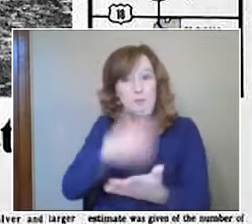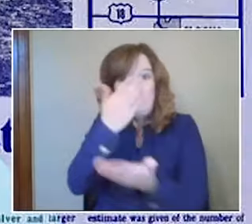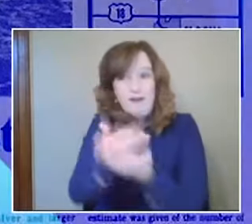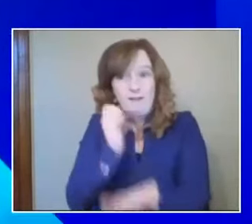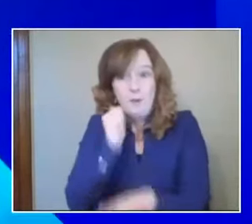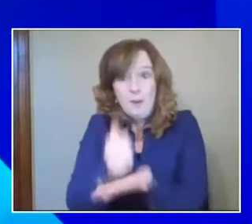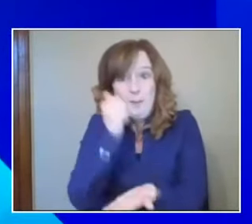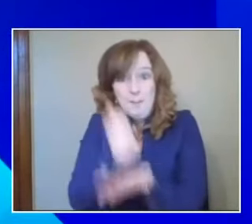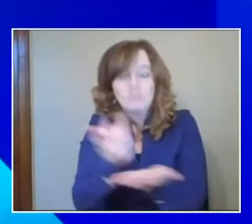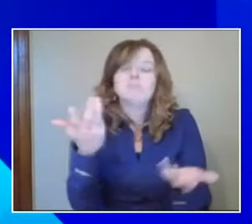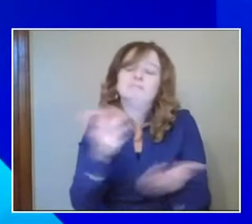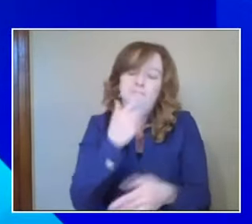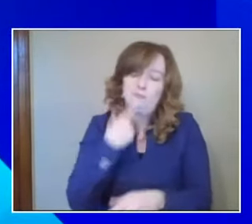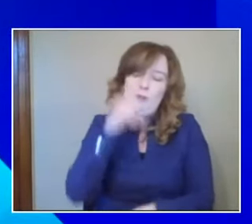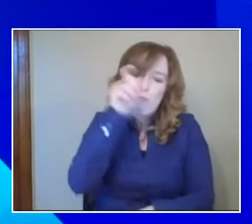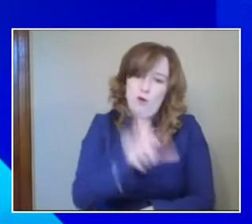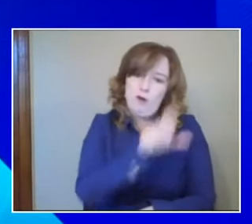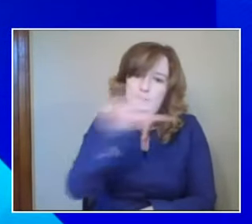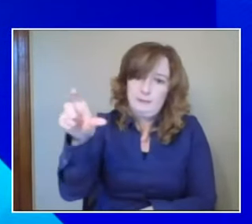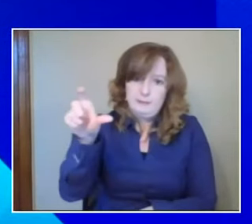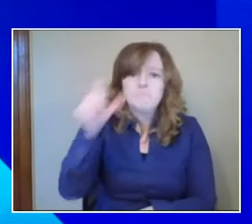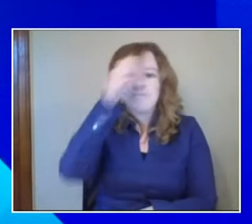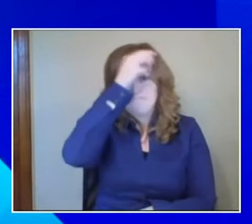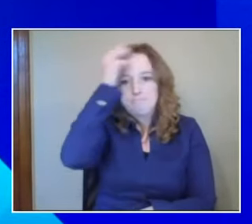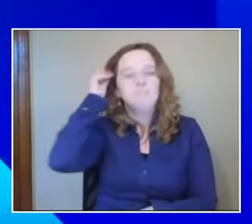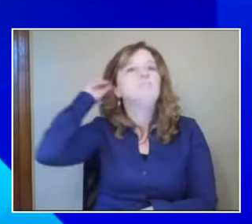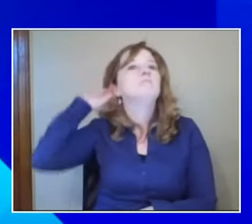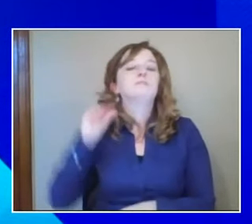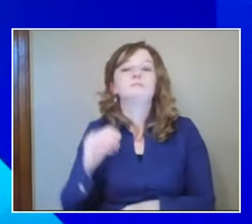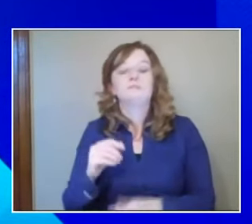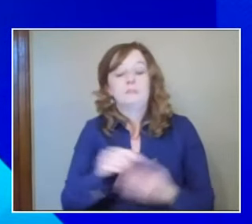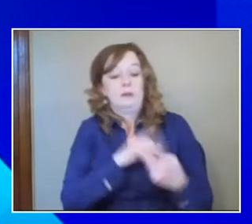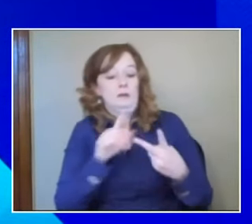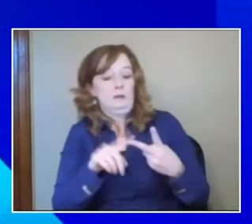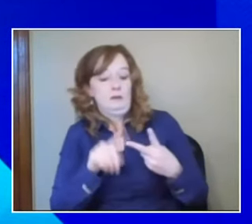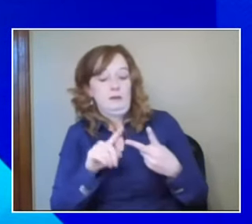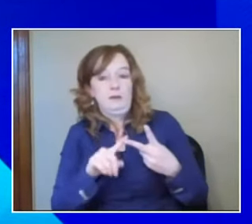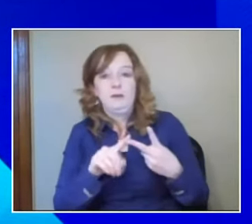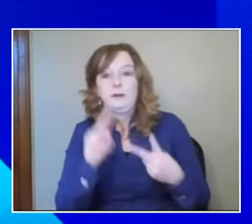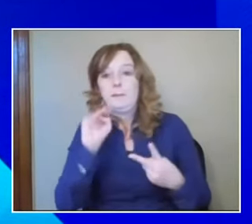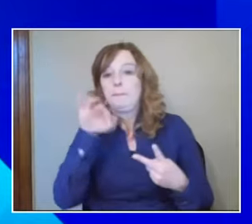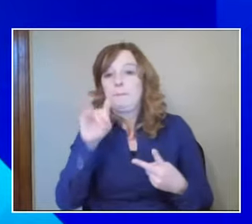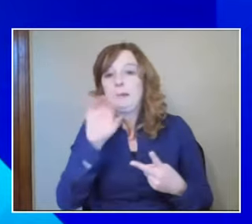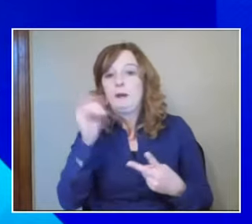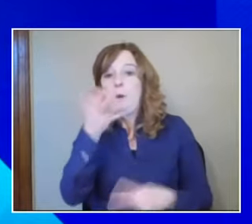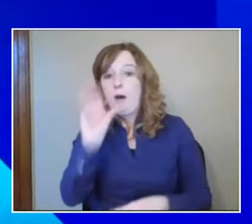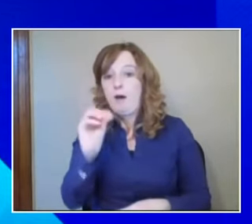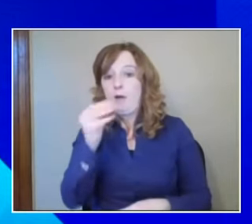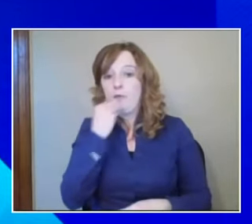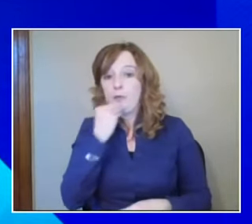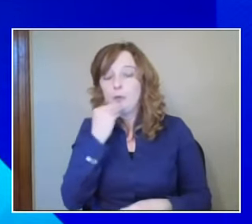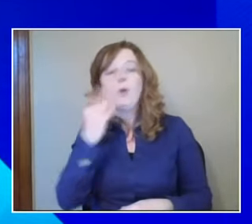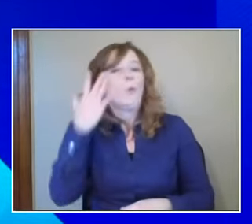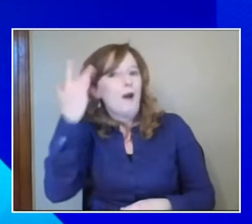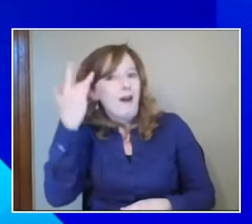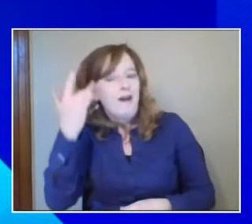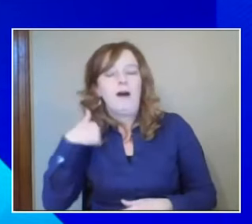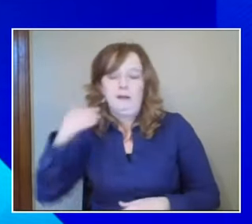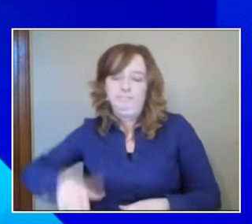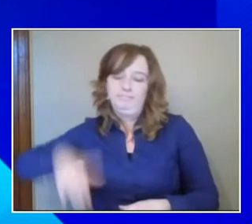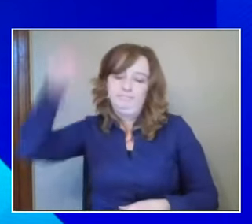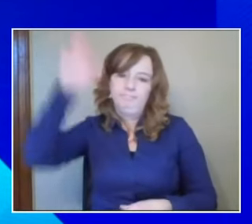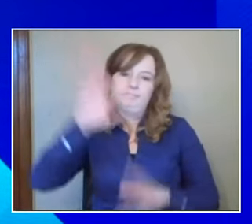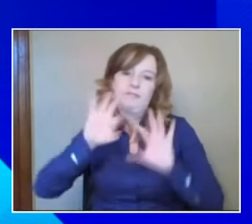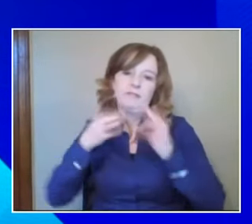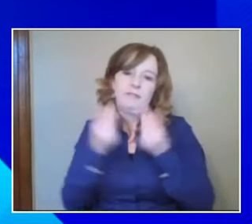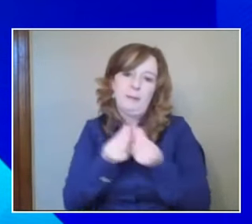those in need. My work with the Mid-Ohio Food Collective stems from growing up on a family farm, land that has been in my family